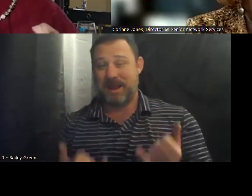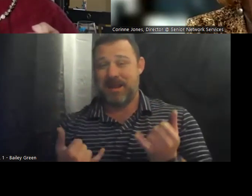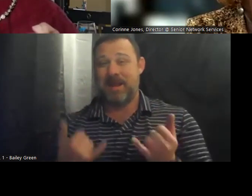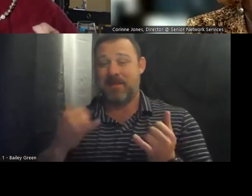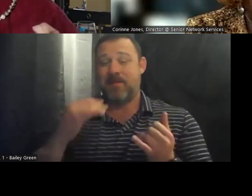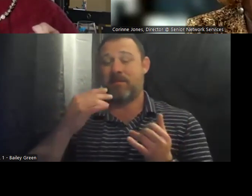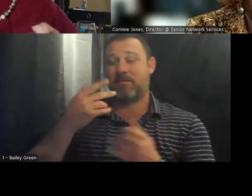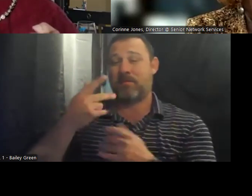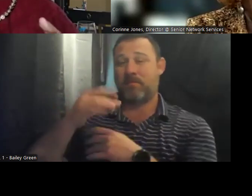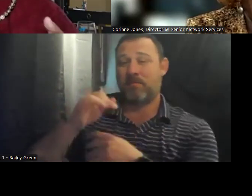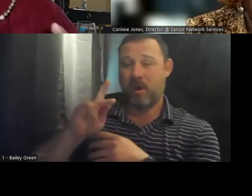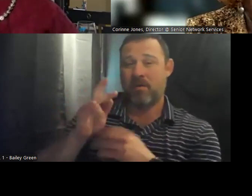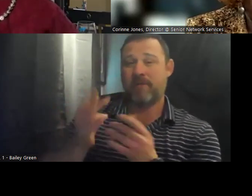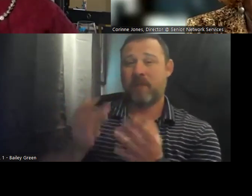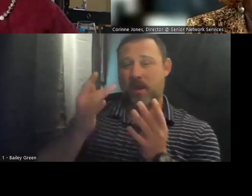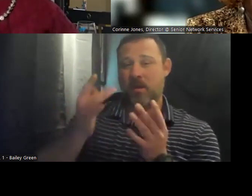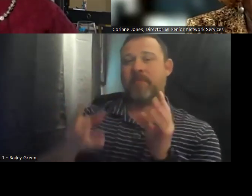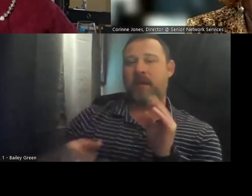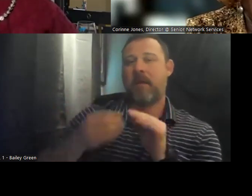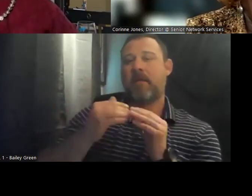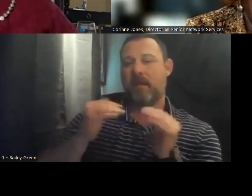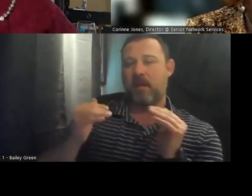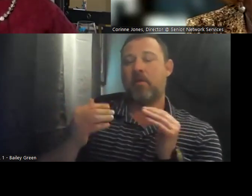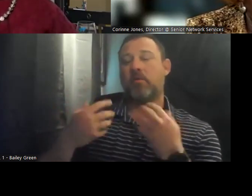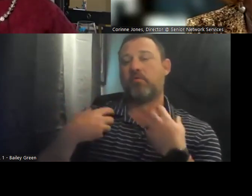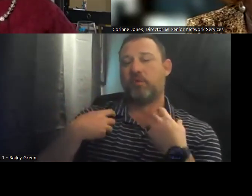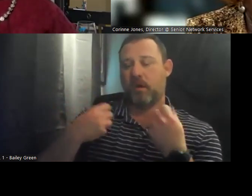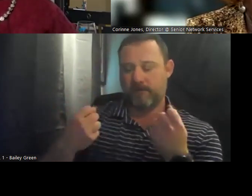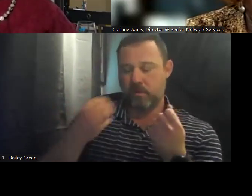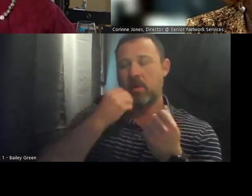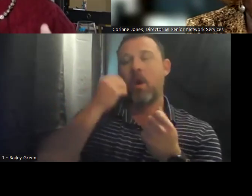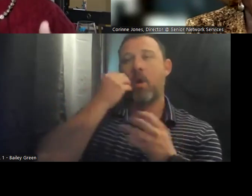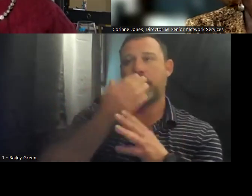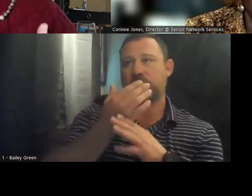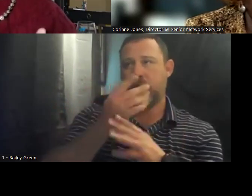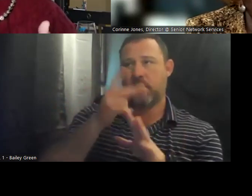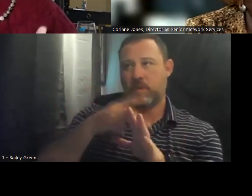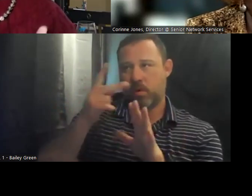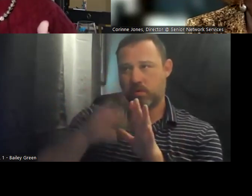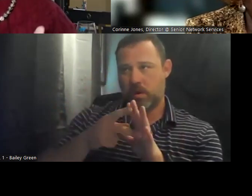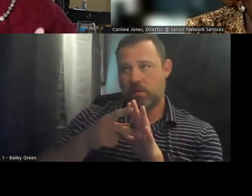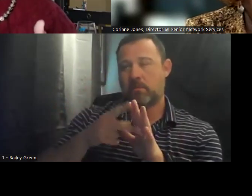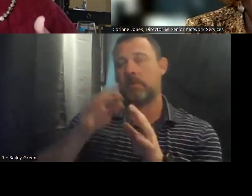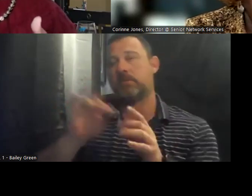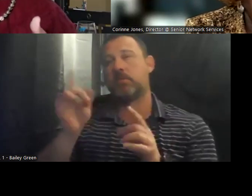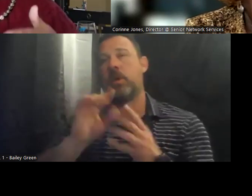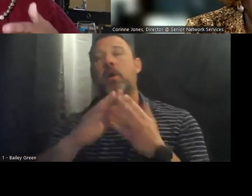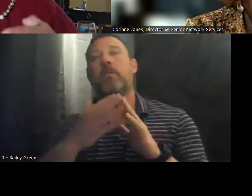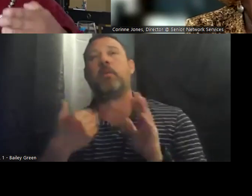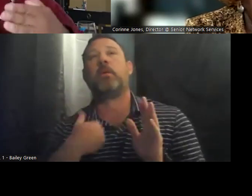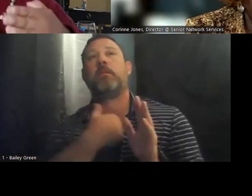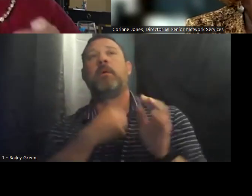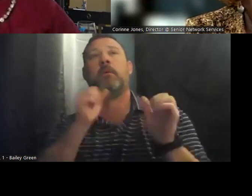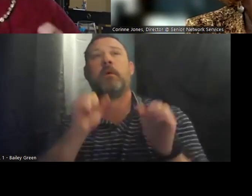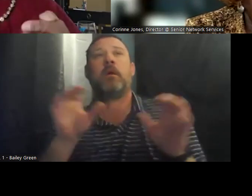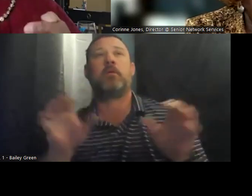that home sharing element, and we call it the Recovery Home Share Program. And this is where community members can do